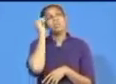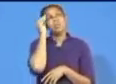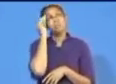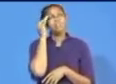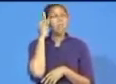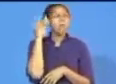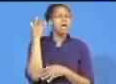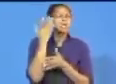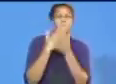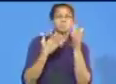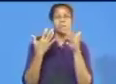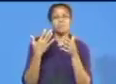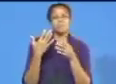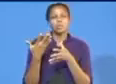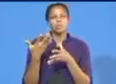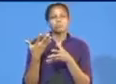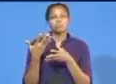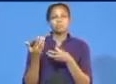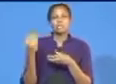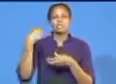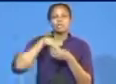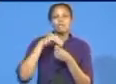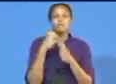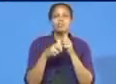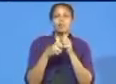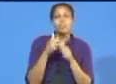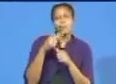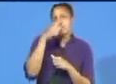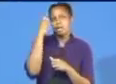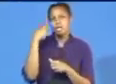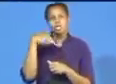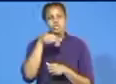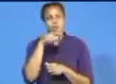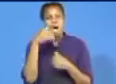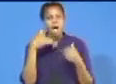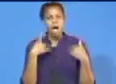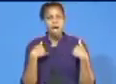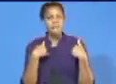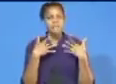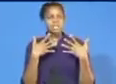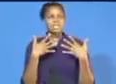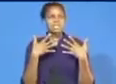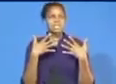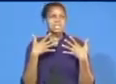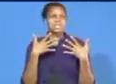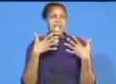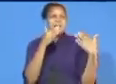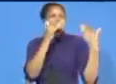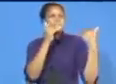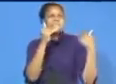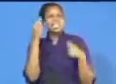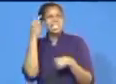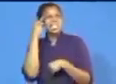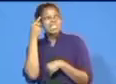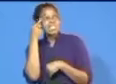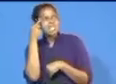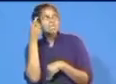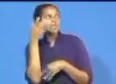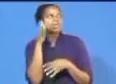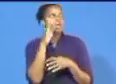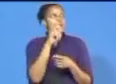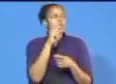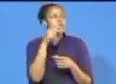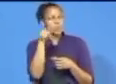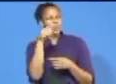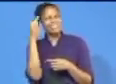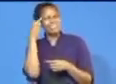sometimes you get in trouble? Because you have this expectation. You set your mind to think a certain way.